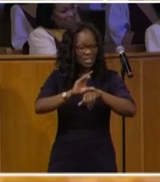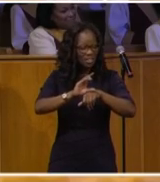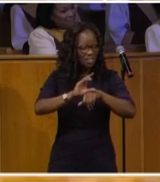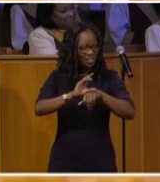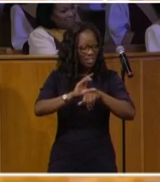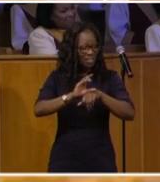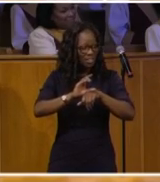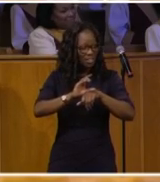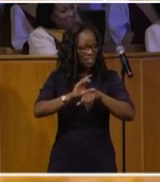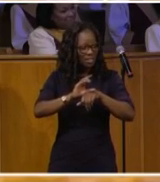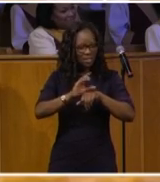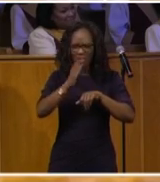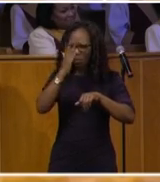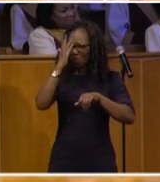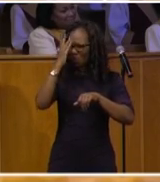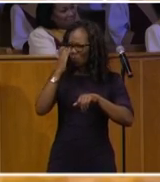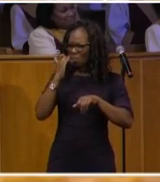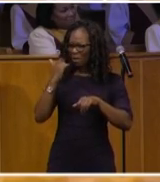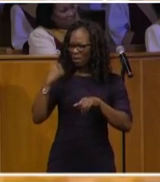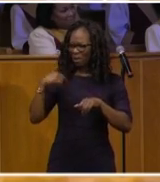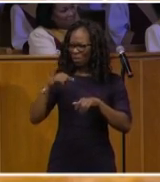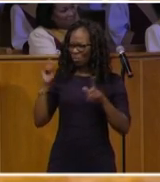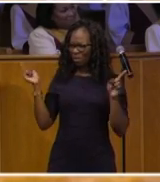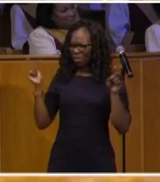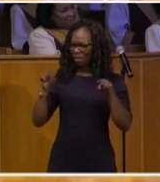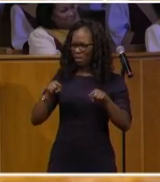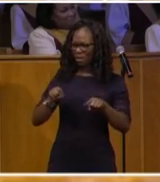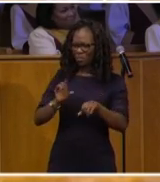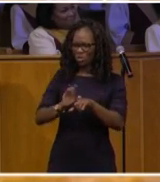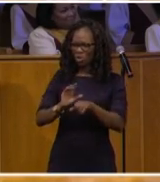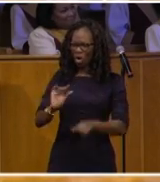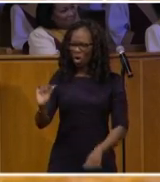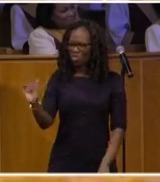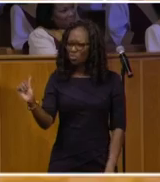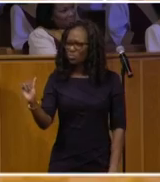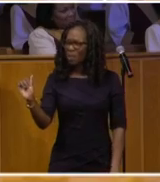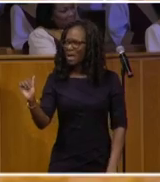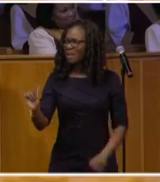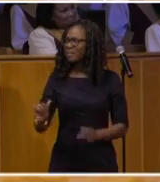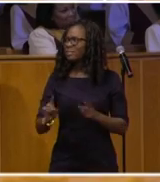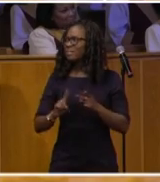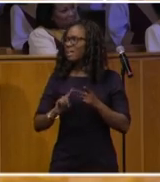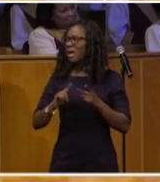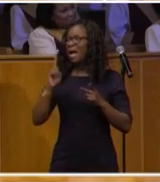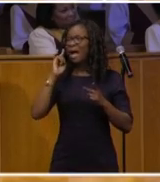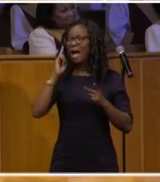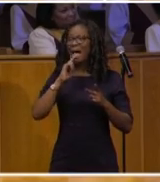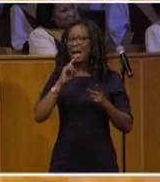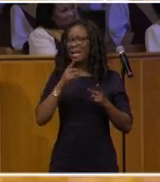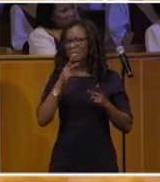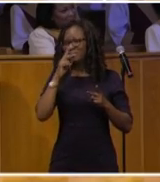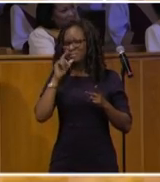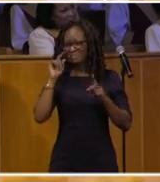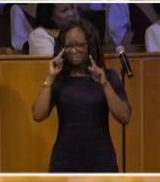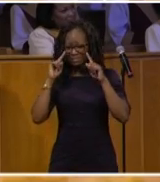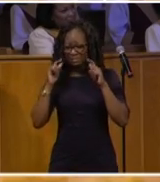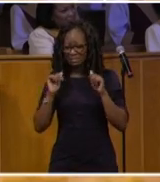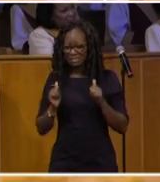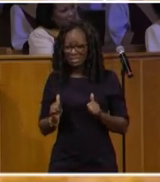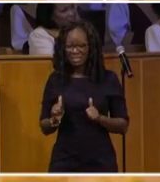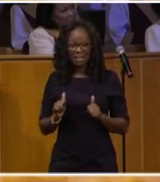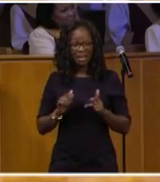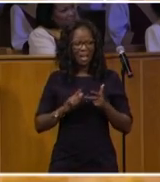What are we in church? We've got arthritis. We've got our eyes are failing.